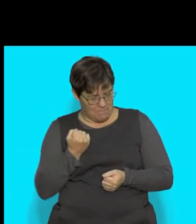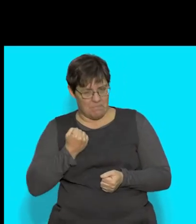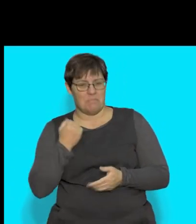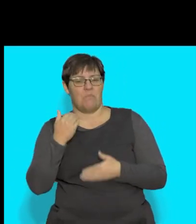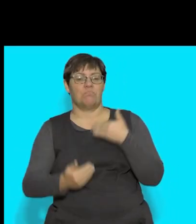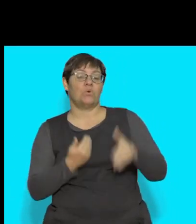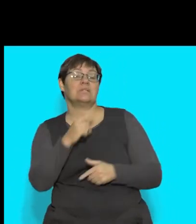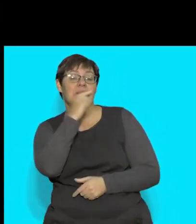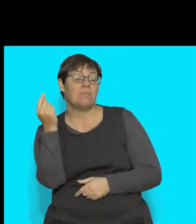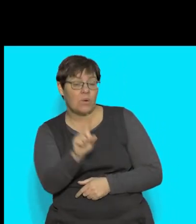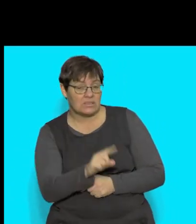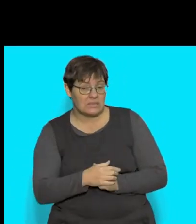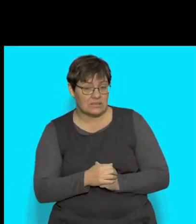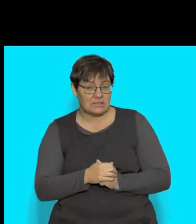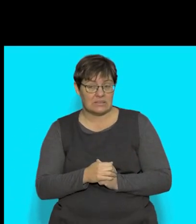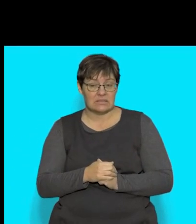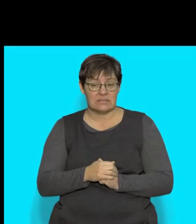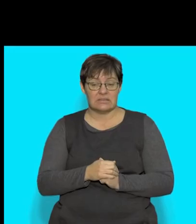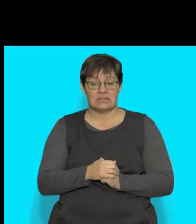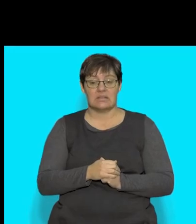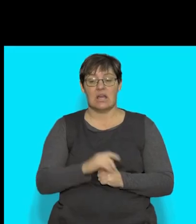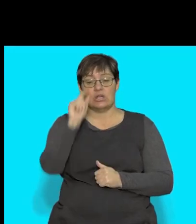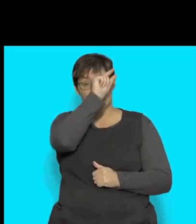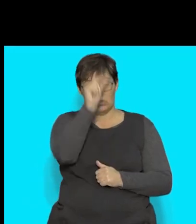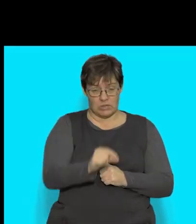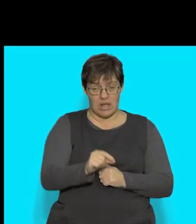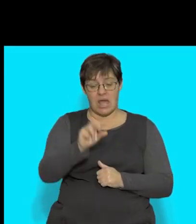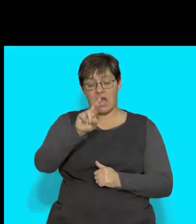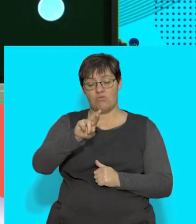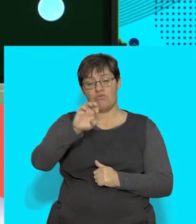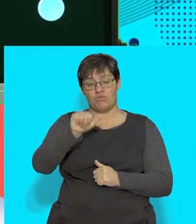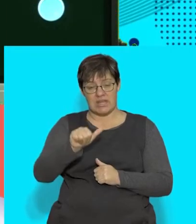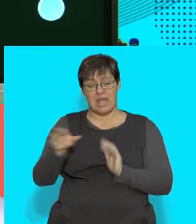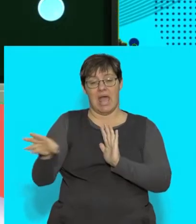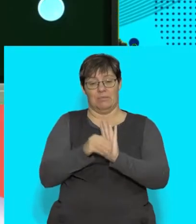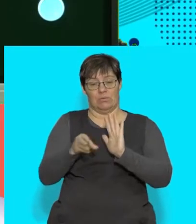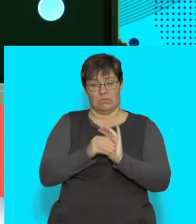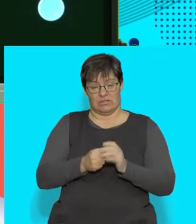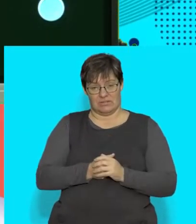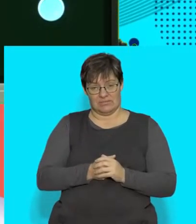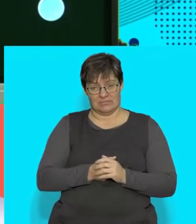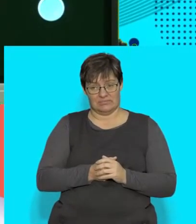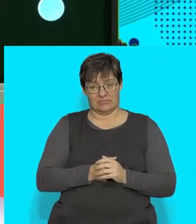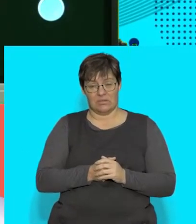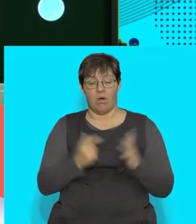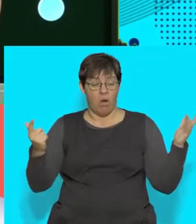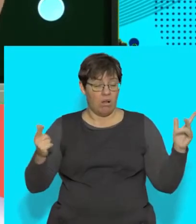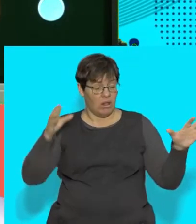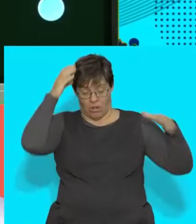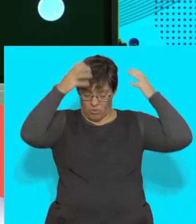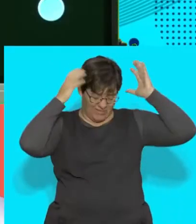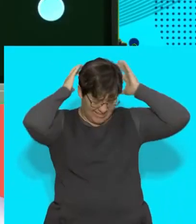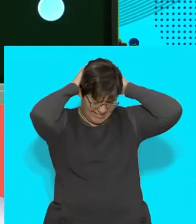tubular reabsorption. Sure, guys, after all that